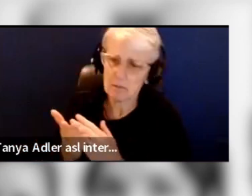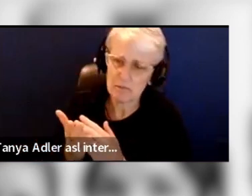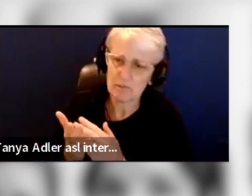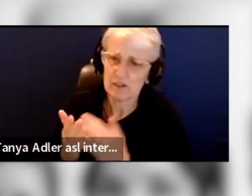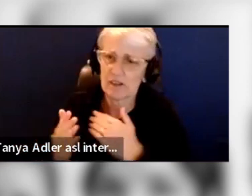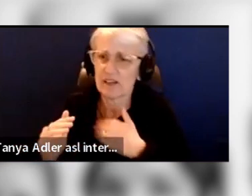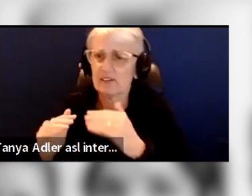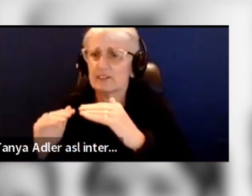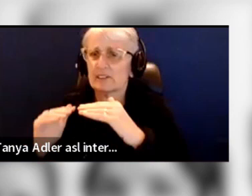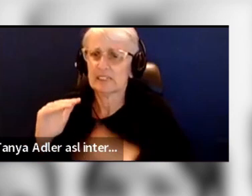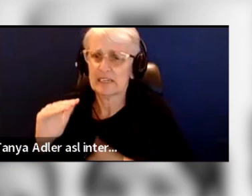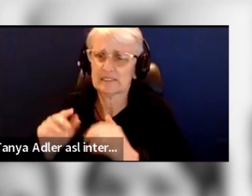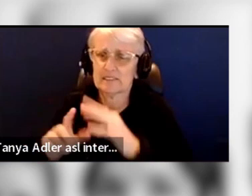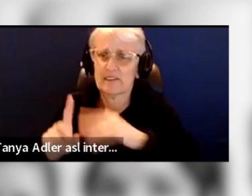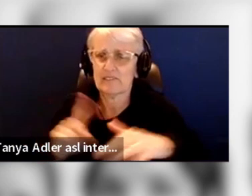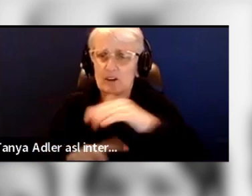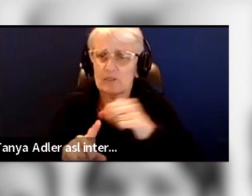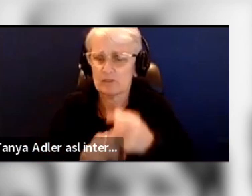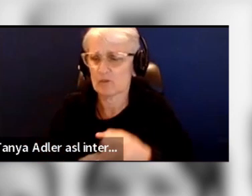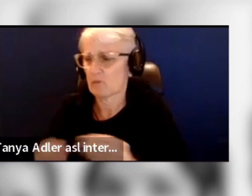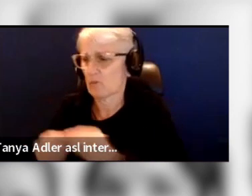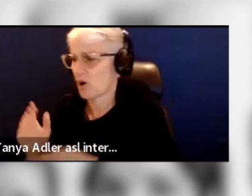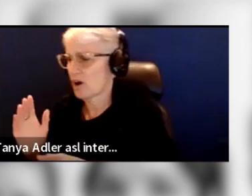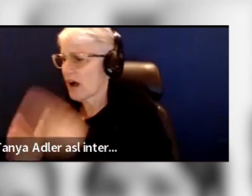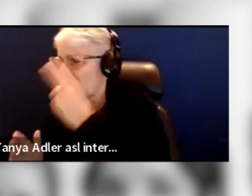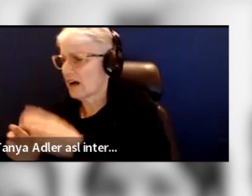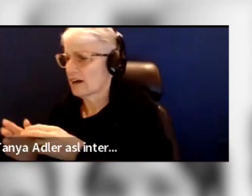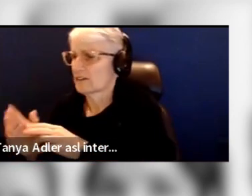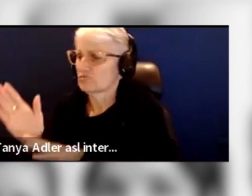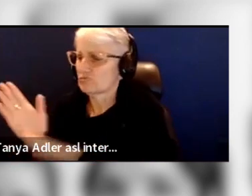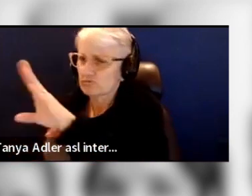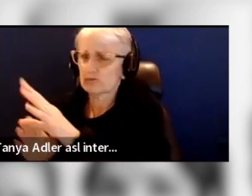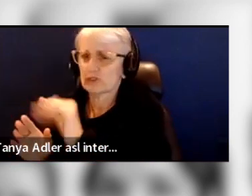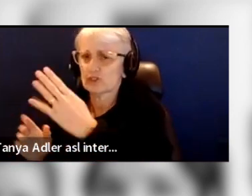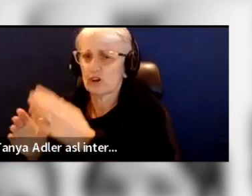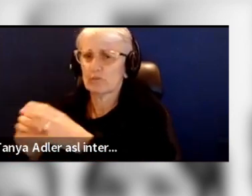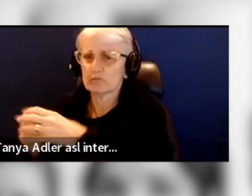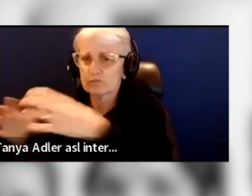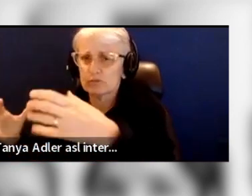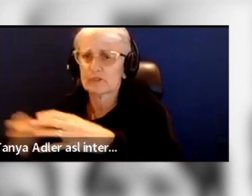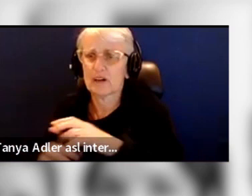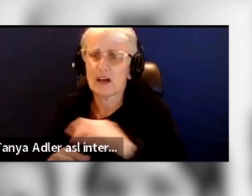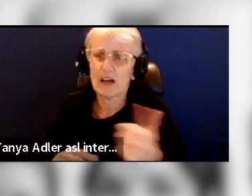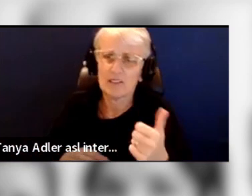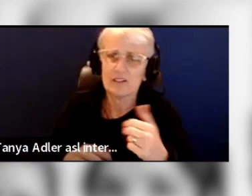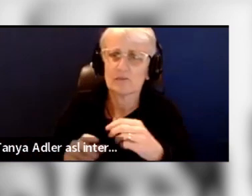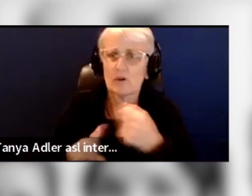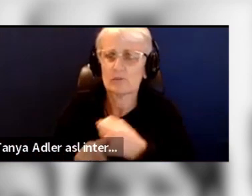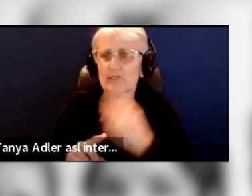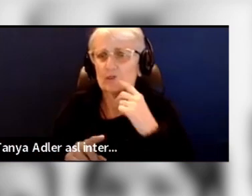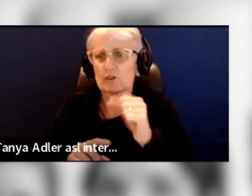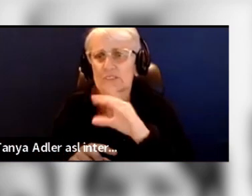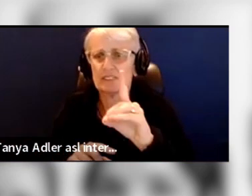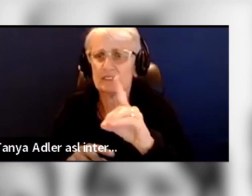had lower environmental impact, higher job growth. Some had the opposite of that. Some had bigger impact for seed funding than others.